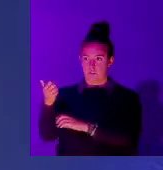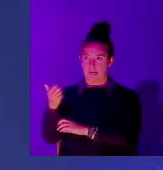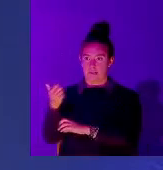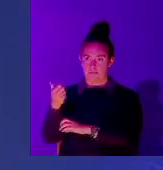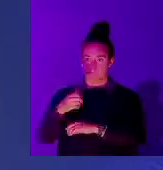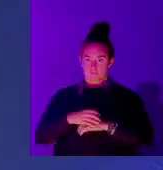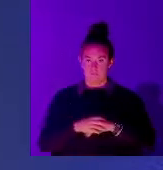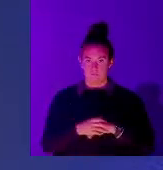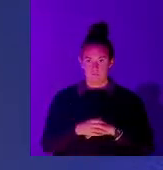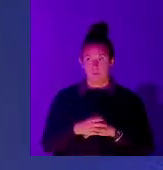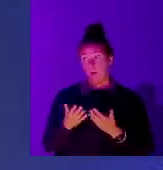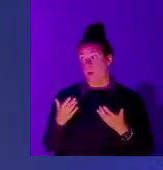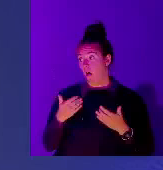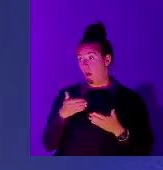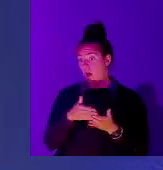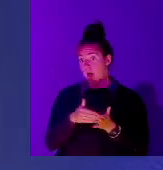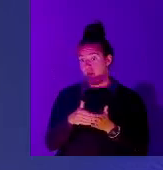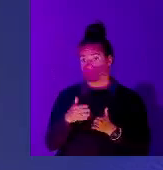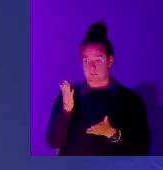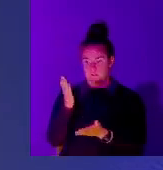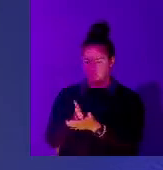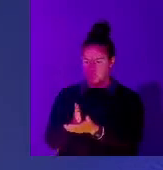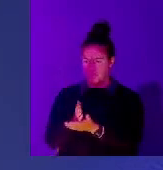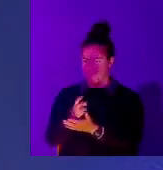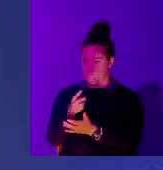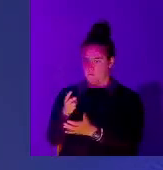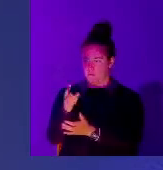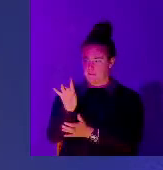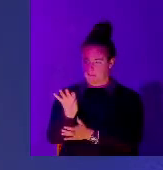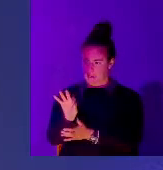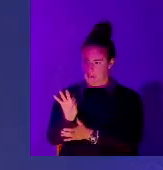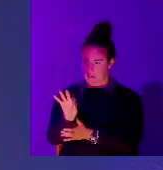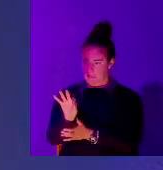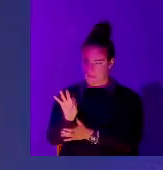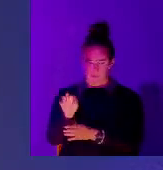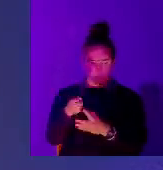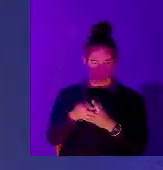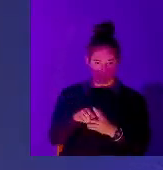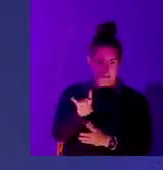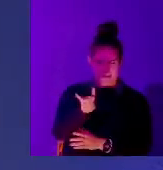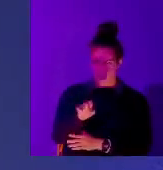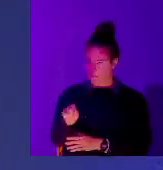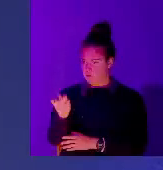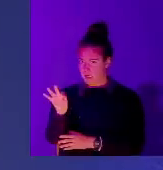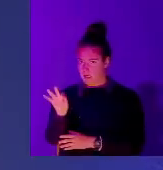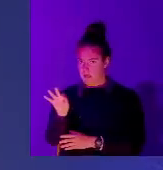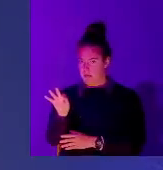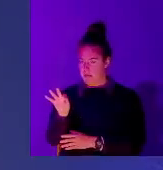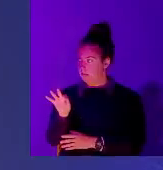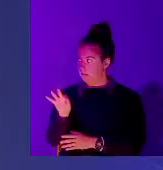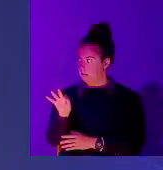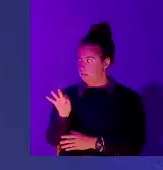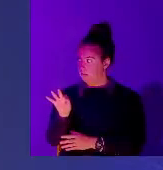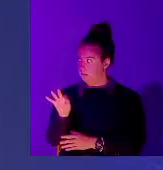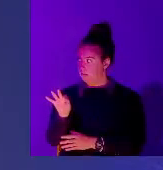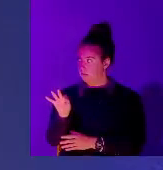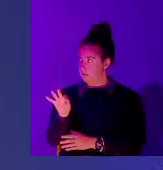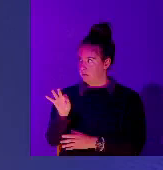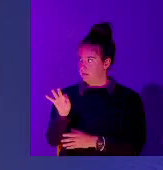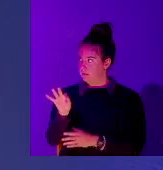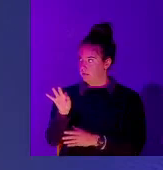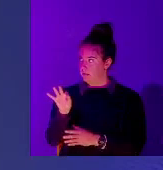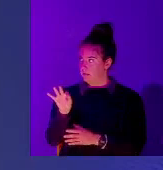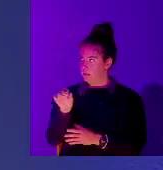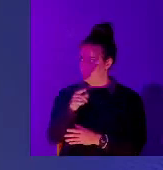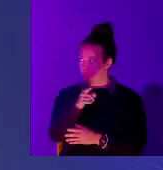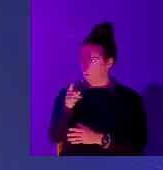9, starting with verse 8. For it is by grace that you have been saved through faith, and this not of yourselves. It